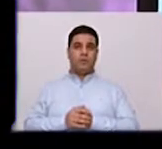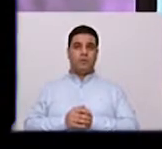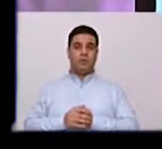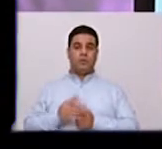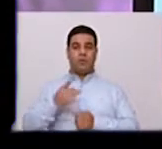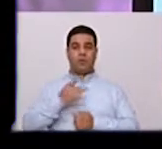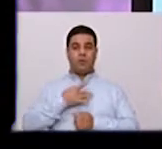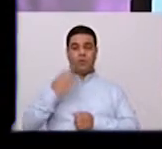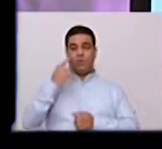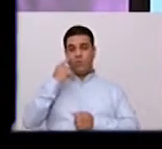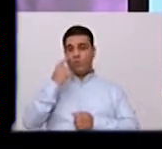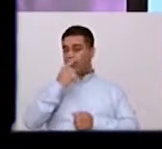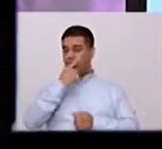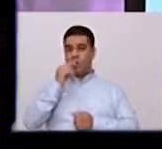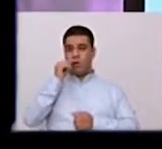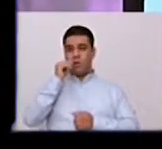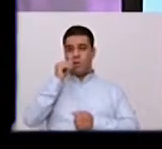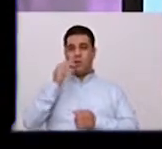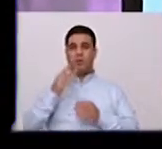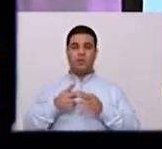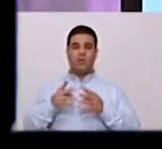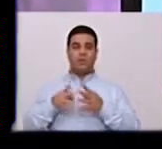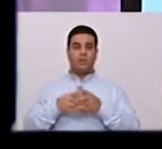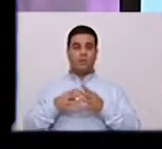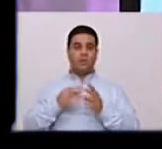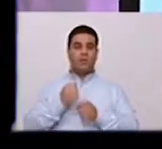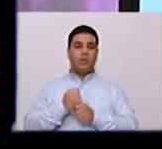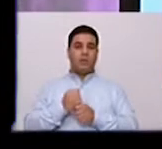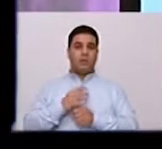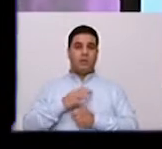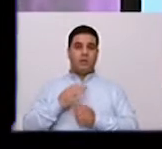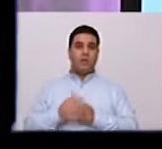oq ko'zli erkak pashshalar chaqishtirilgan.